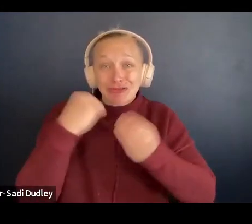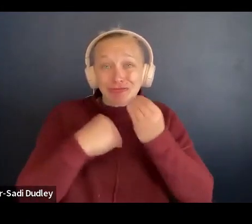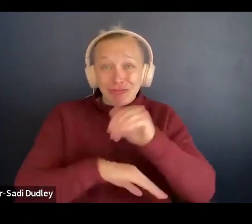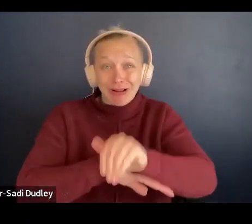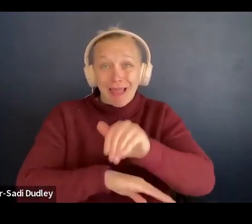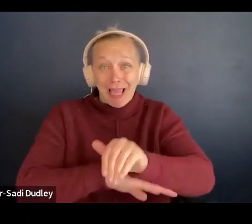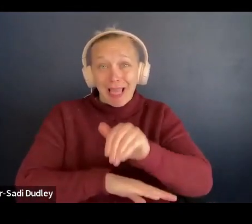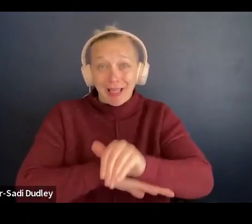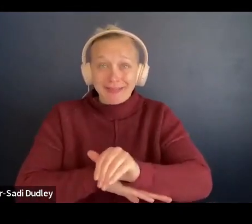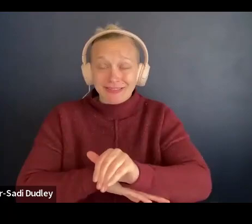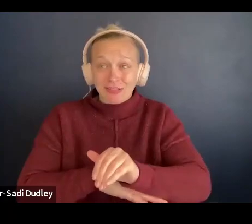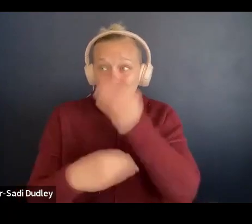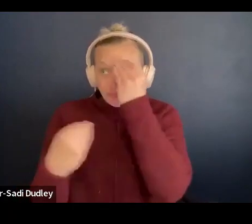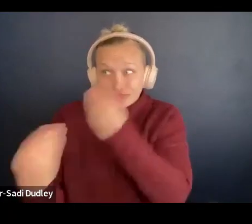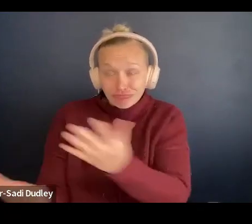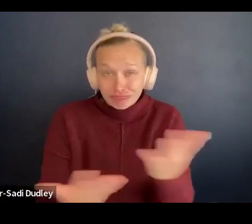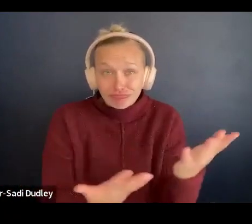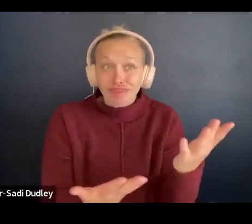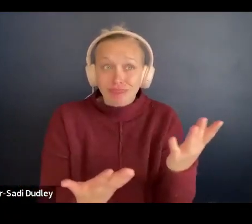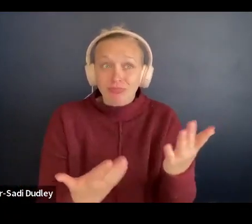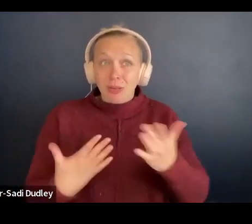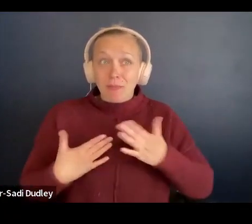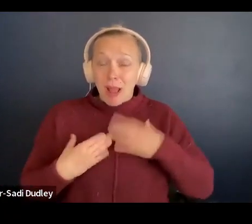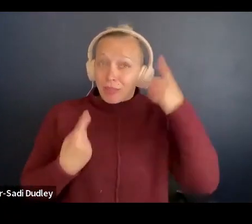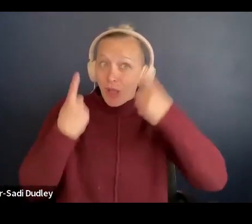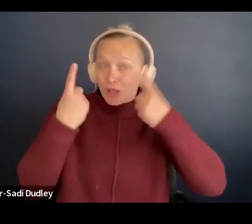that everybody's on the same page with planning the funeral.